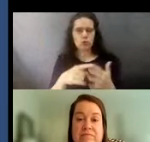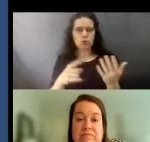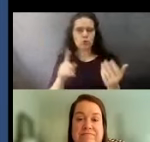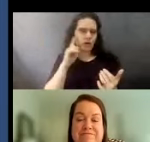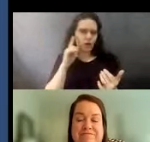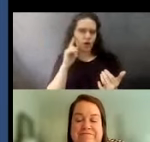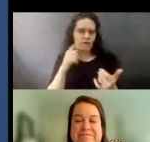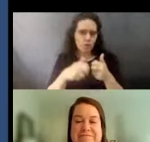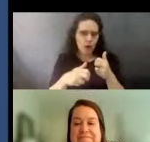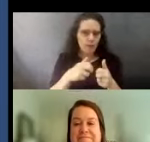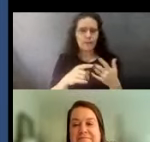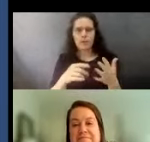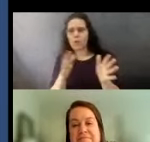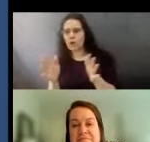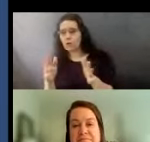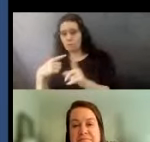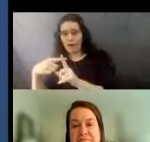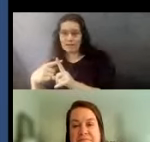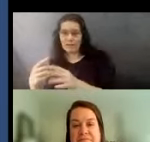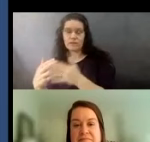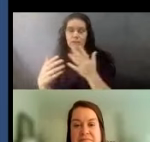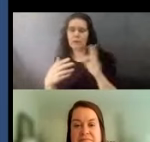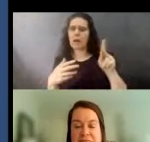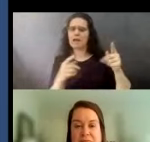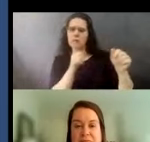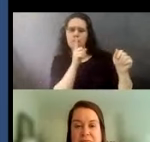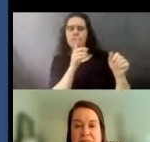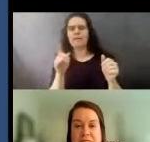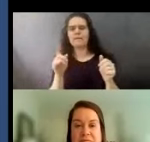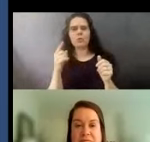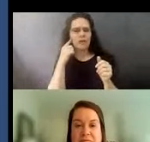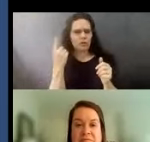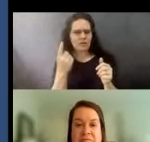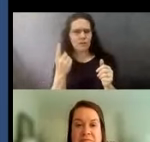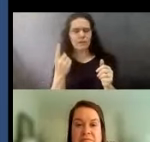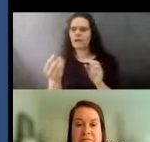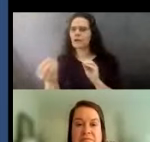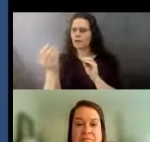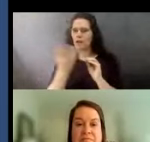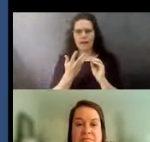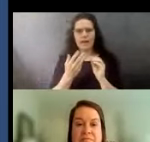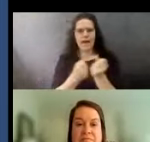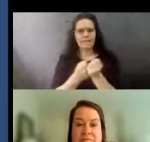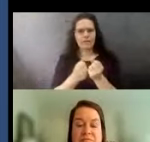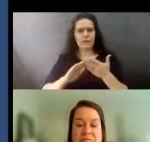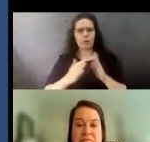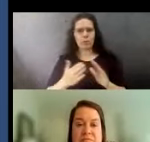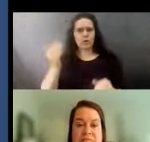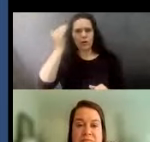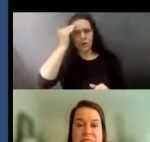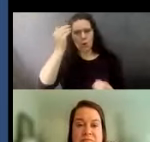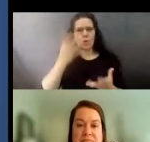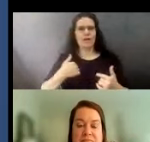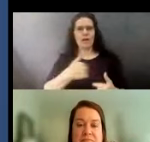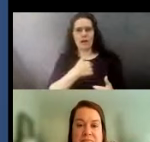Kaiser or not Kaiser, but, be sure to reach out to advocates, because maybe there's something we can do to kind